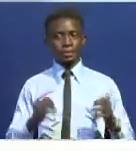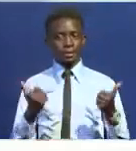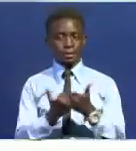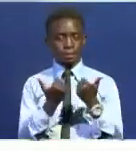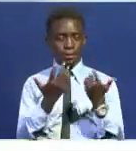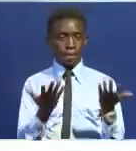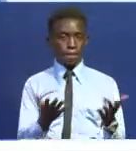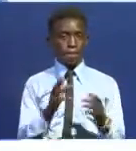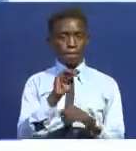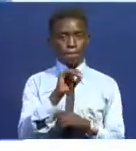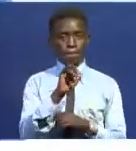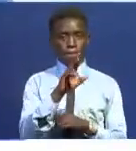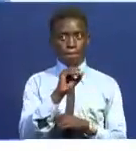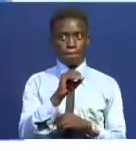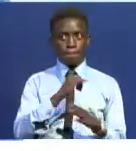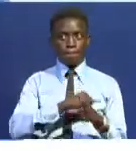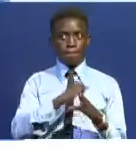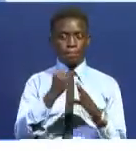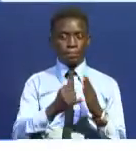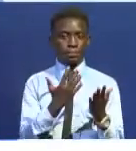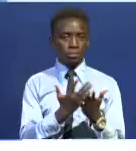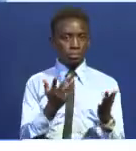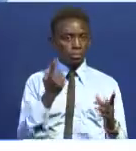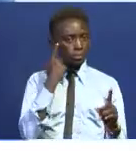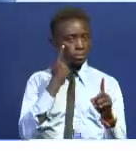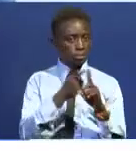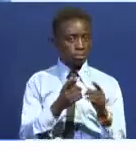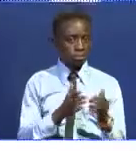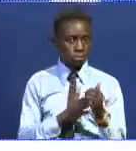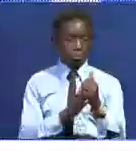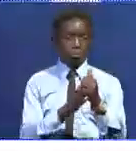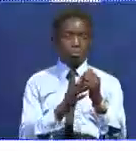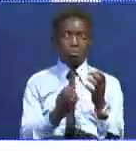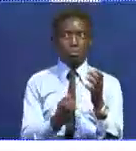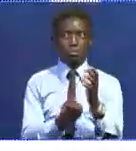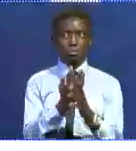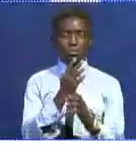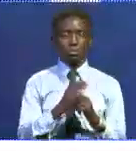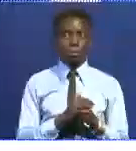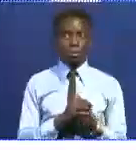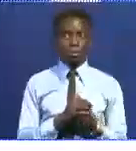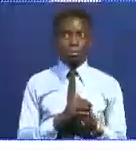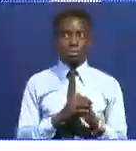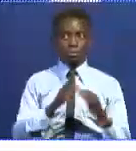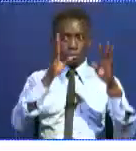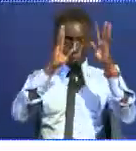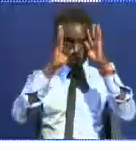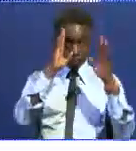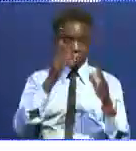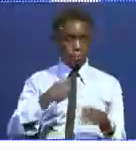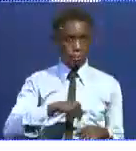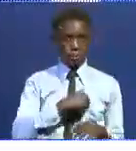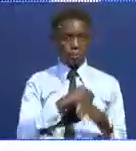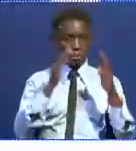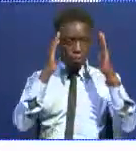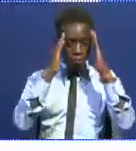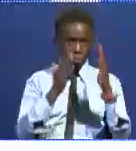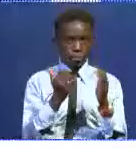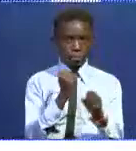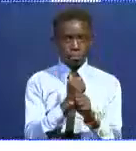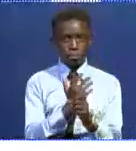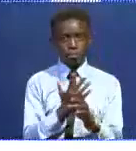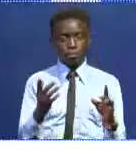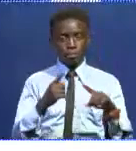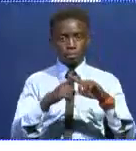expense microinsurance products, to drive growth for its new line of business. Innovation, we're committed to doing things differently. We use technology